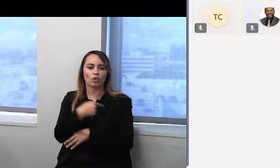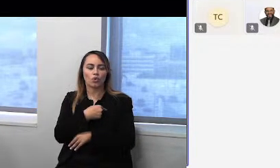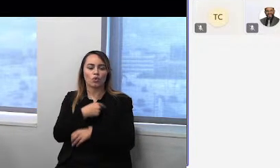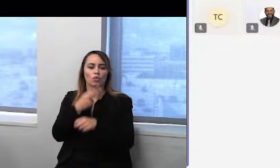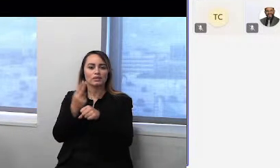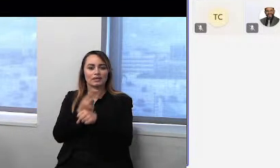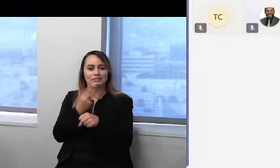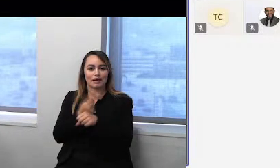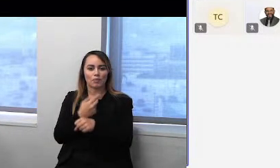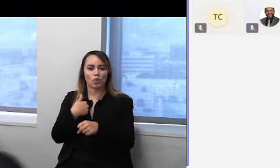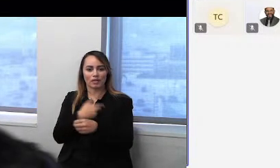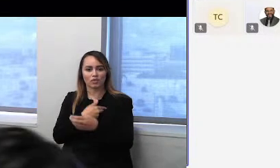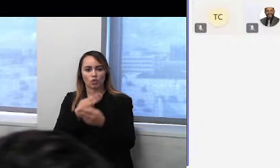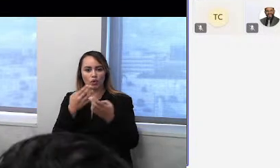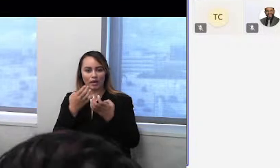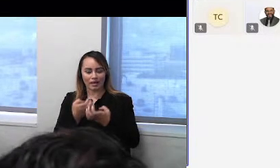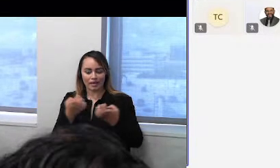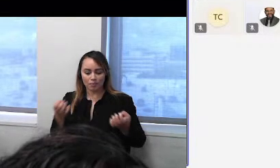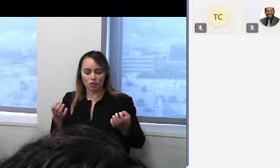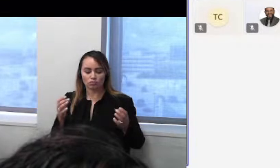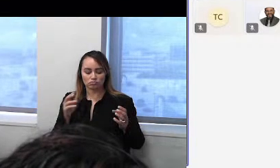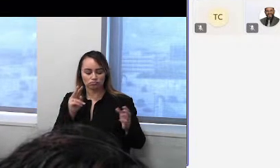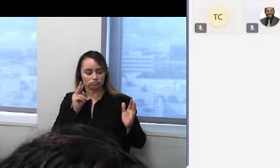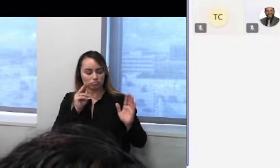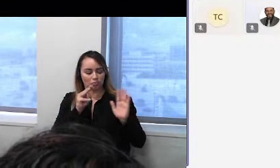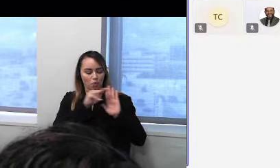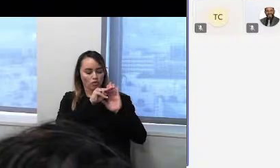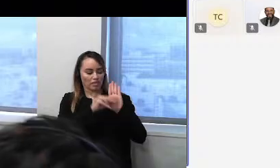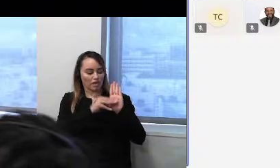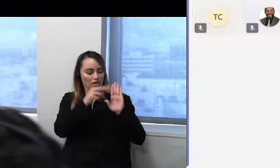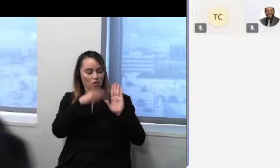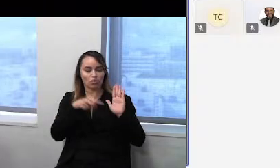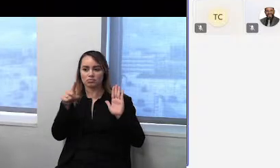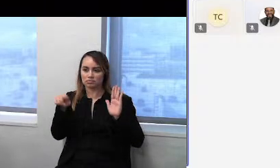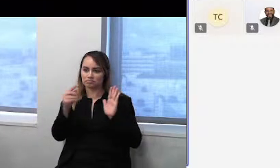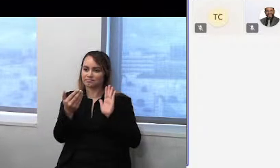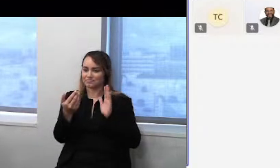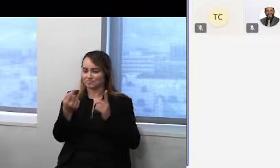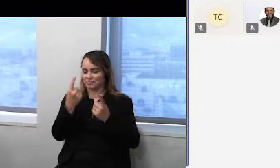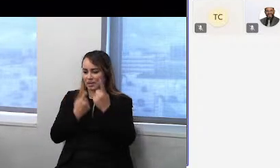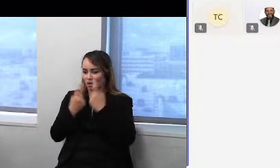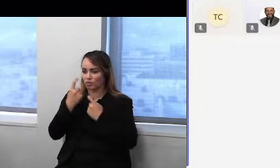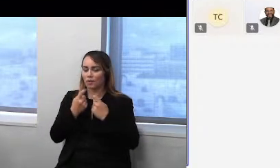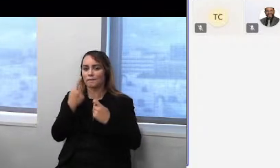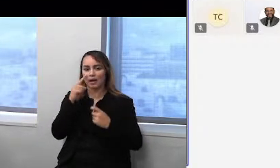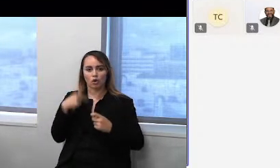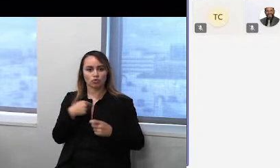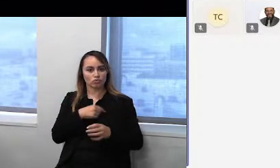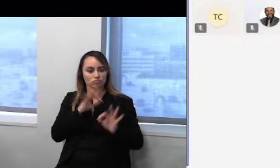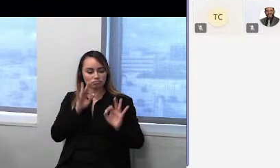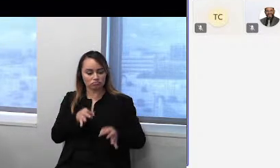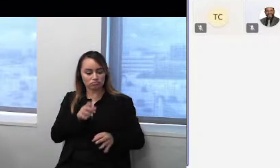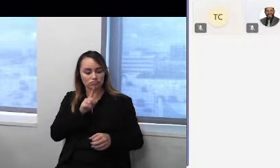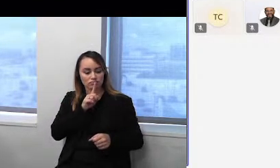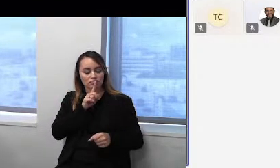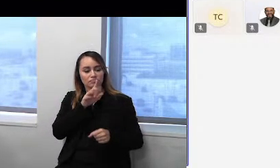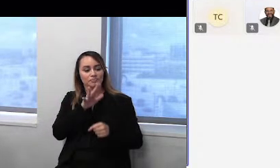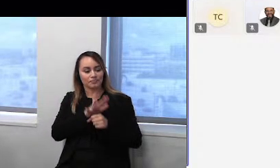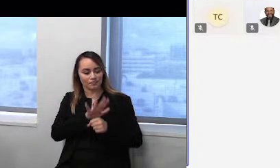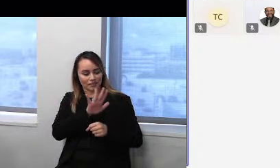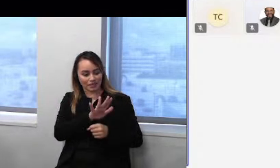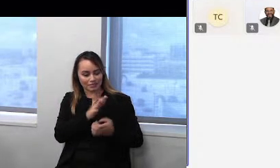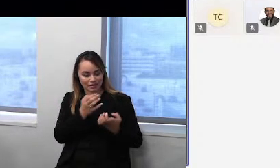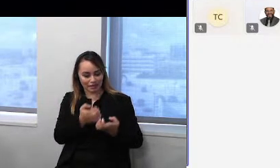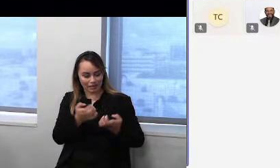with. You asked me a couple of times to ensure that the tools are able to be studied and provide its